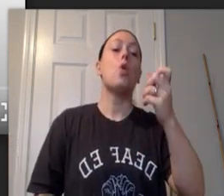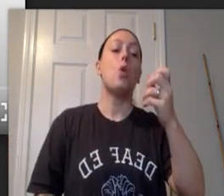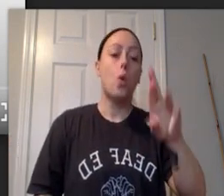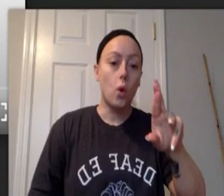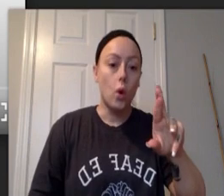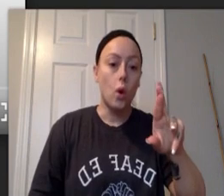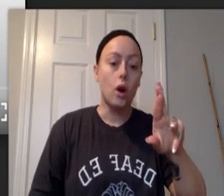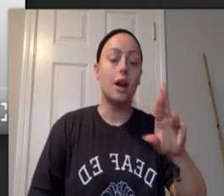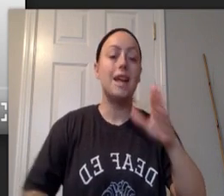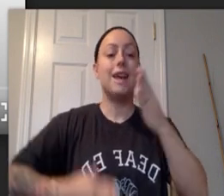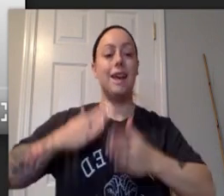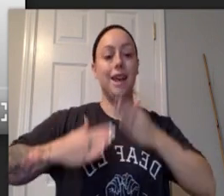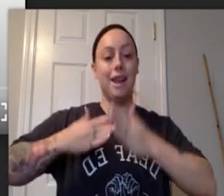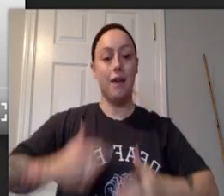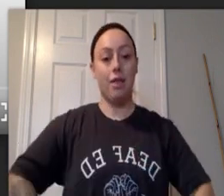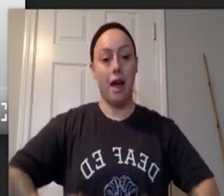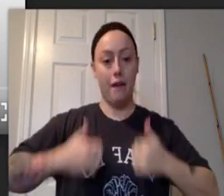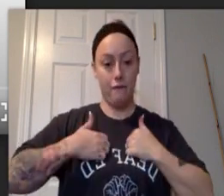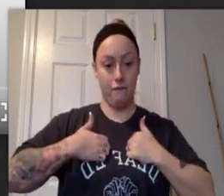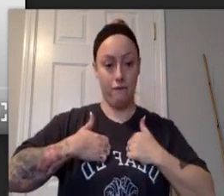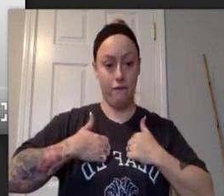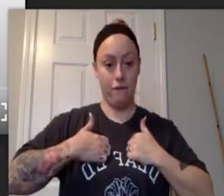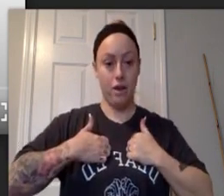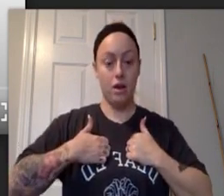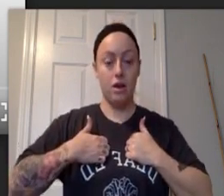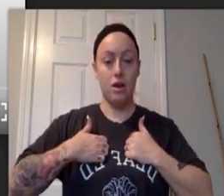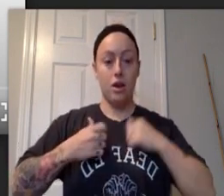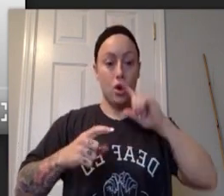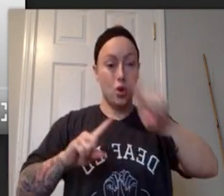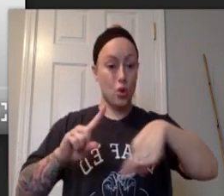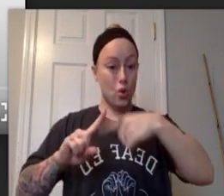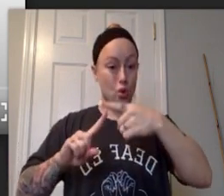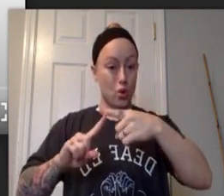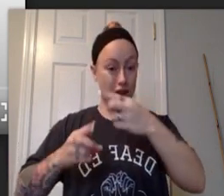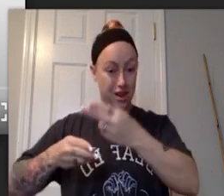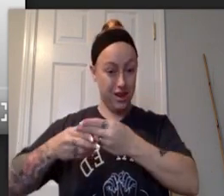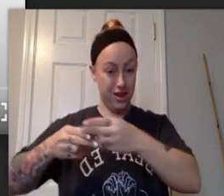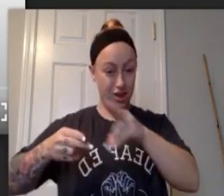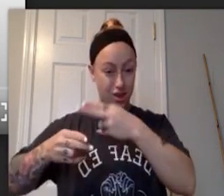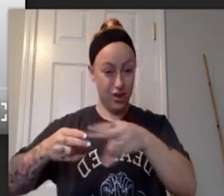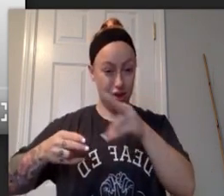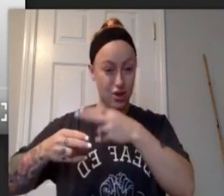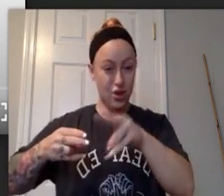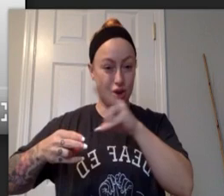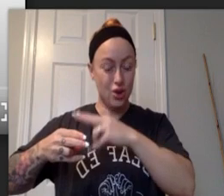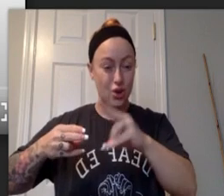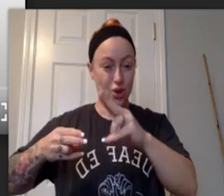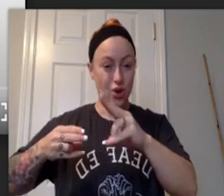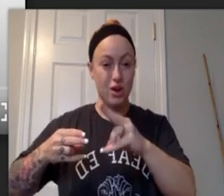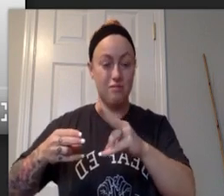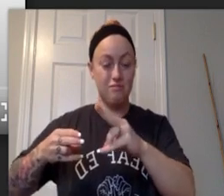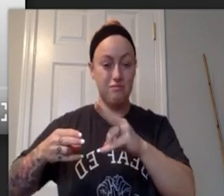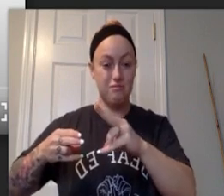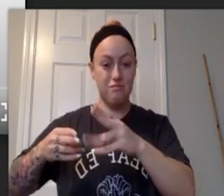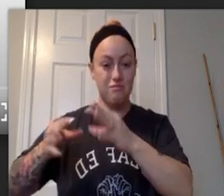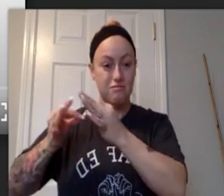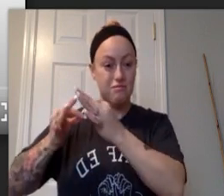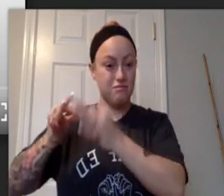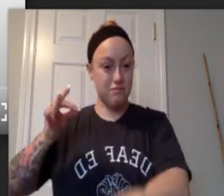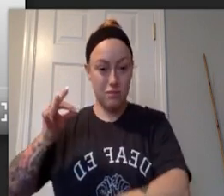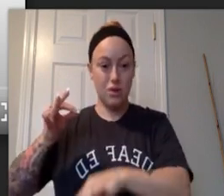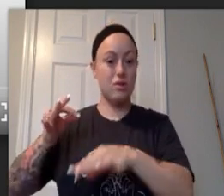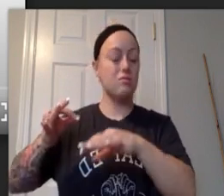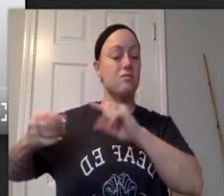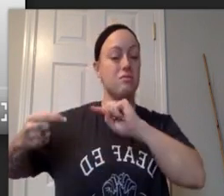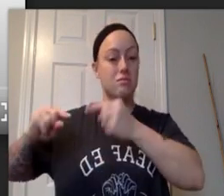pain. When we have acute surgeries or acute injuries, they can be helpful for about 24 to 48 hours. The unfortunate part is that most